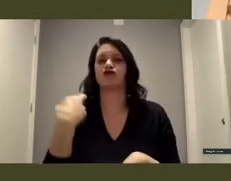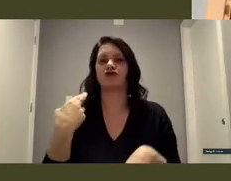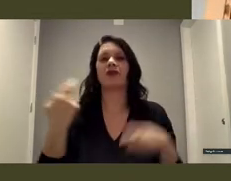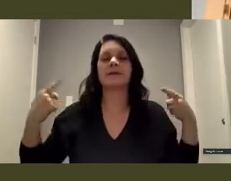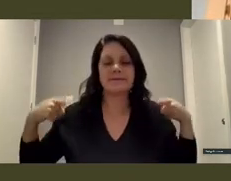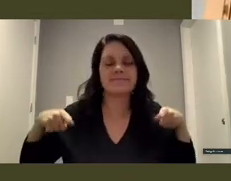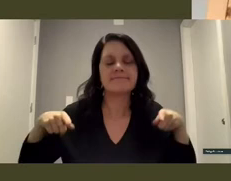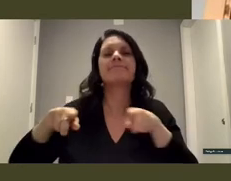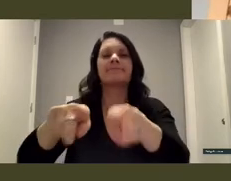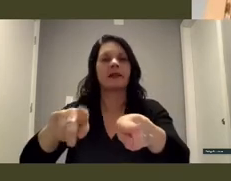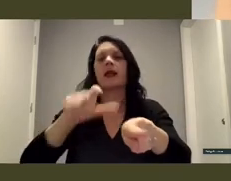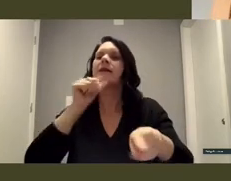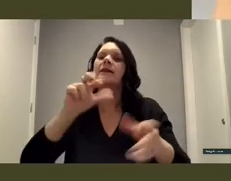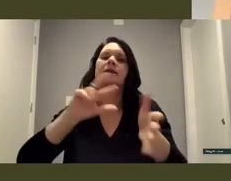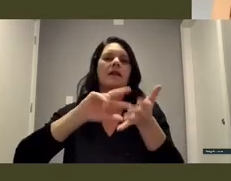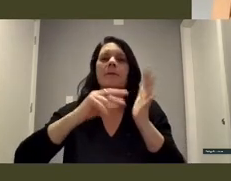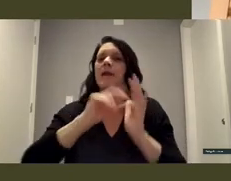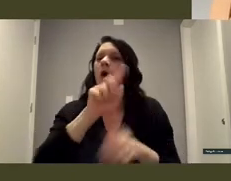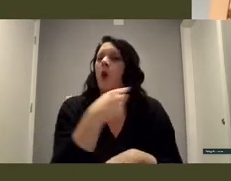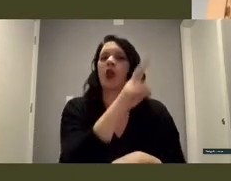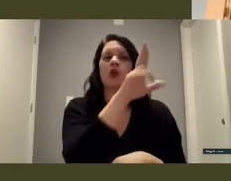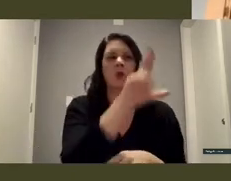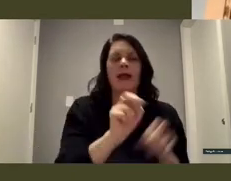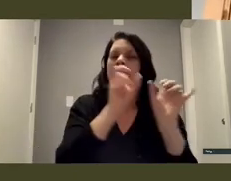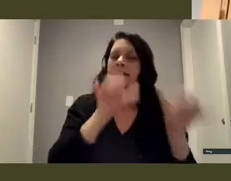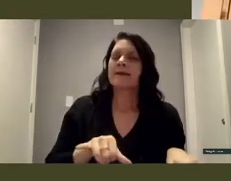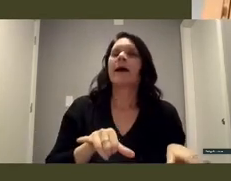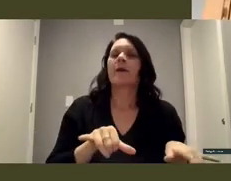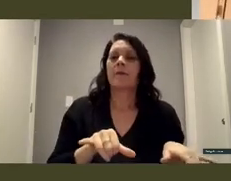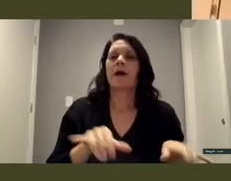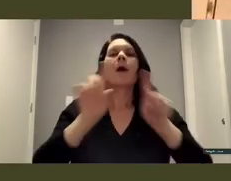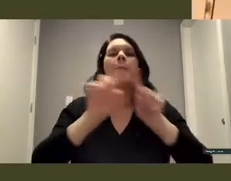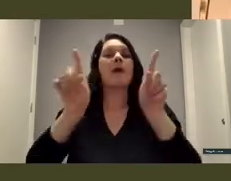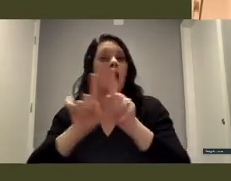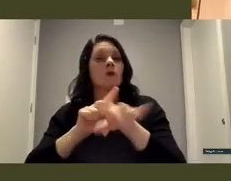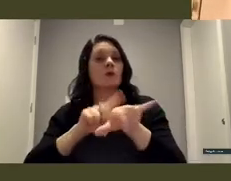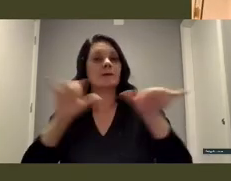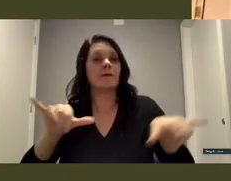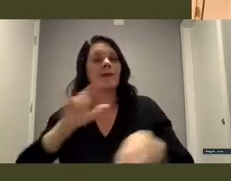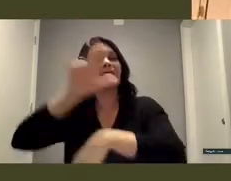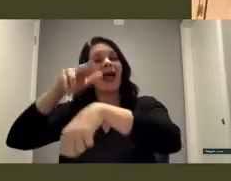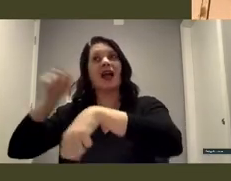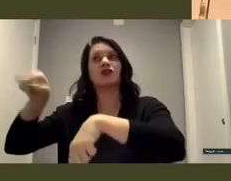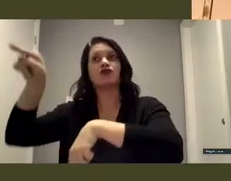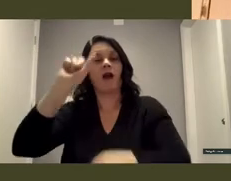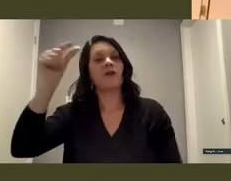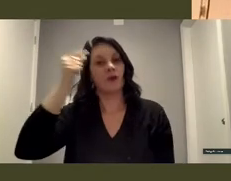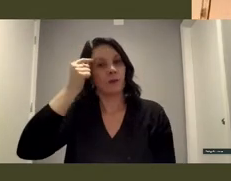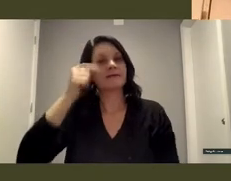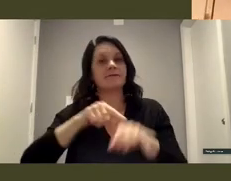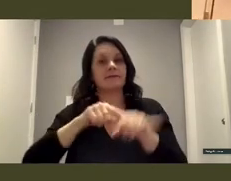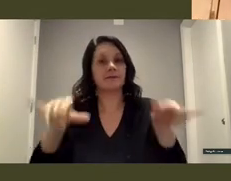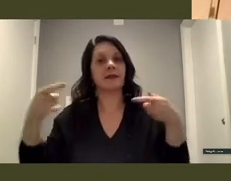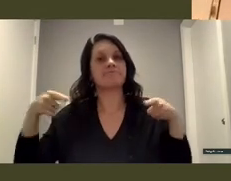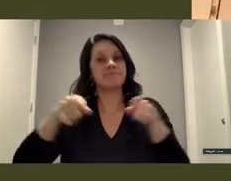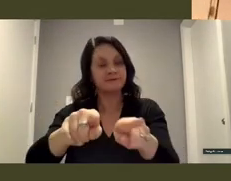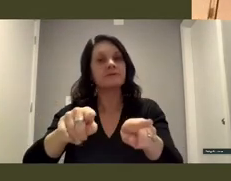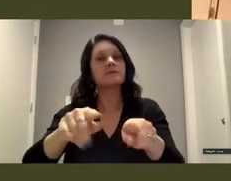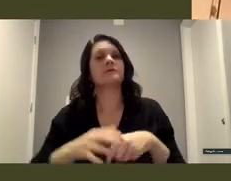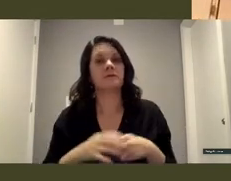of the UN system, but also national governments? So here, issues